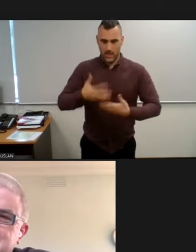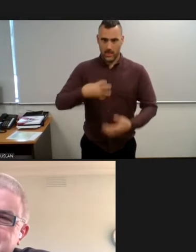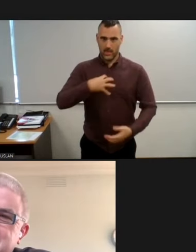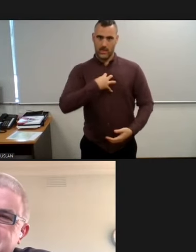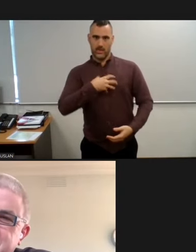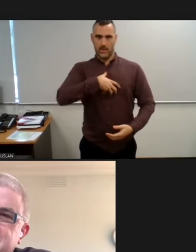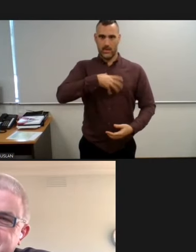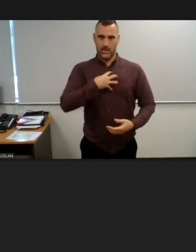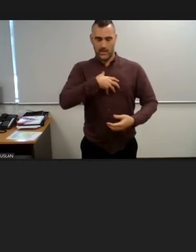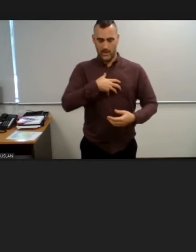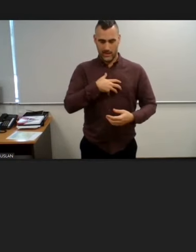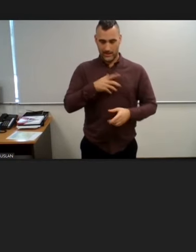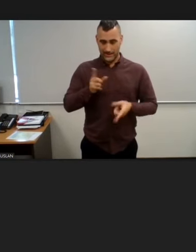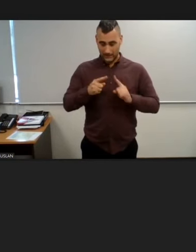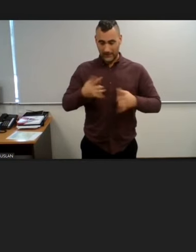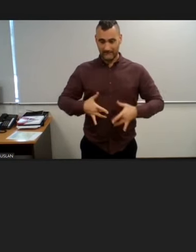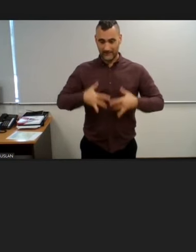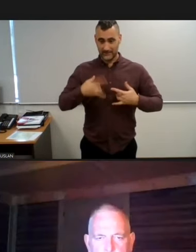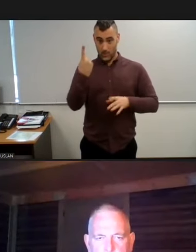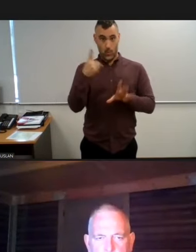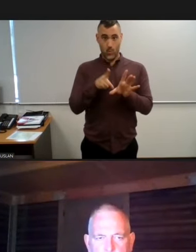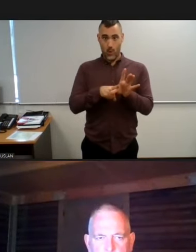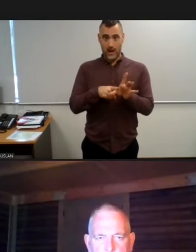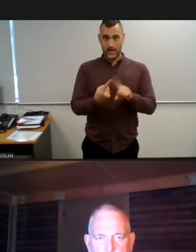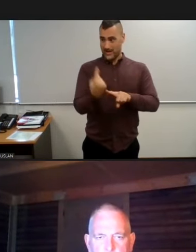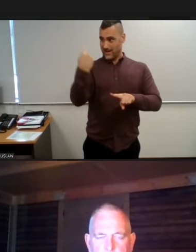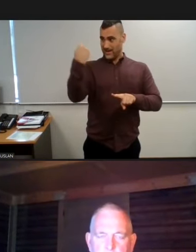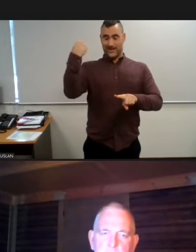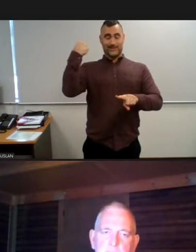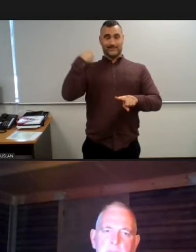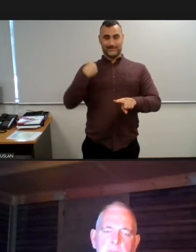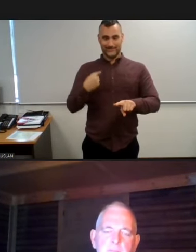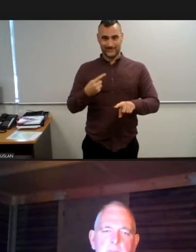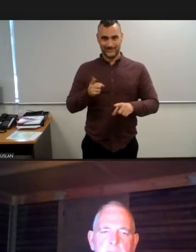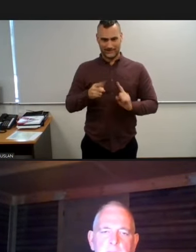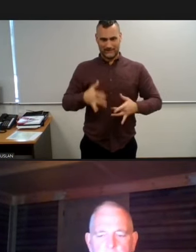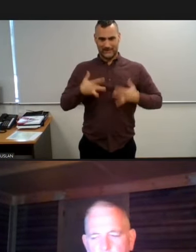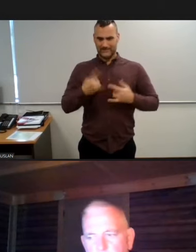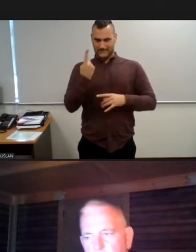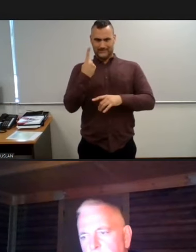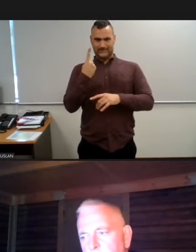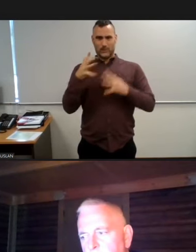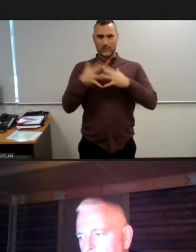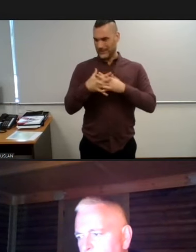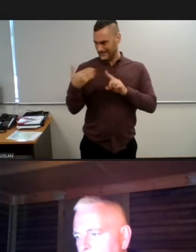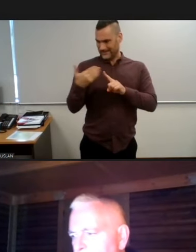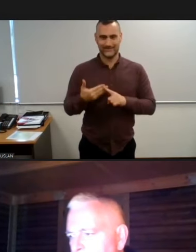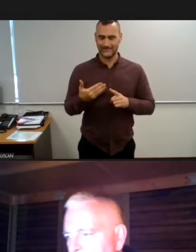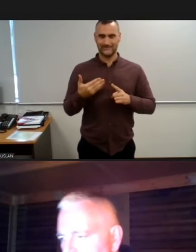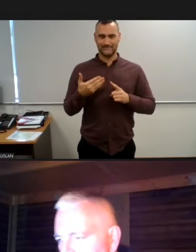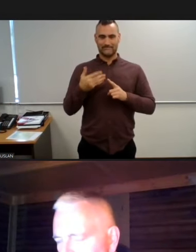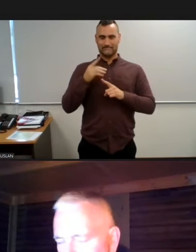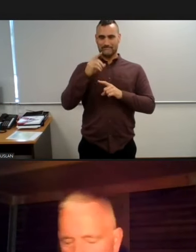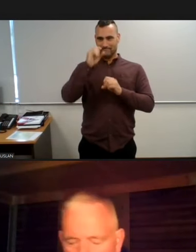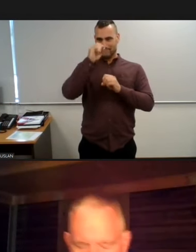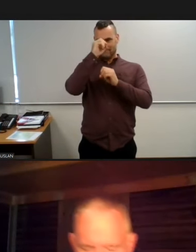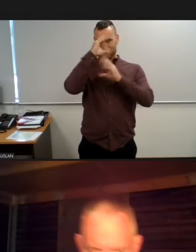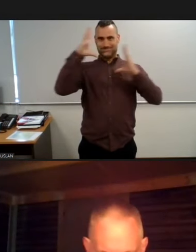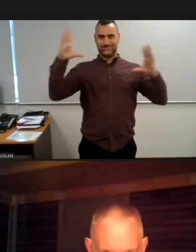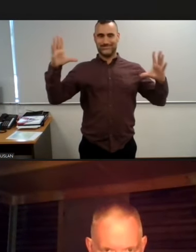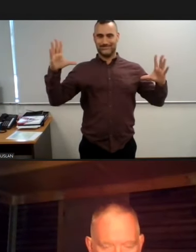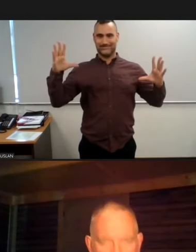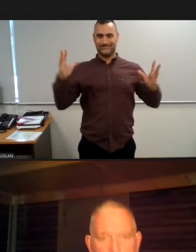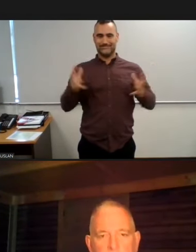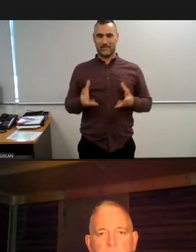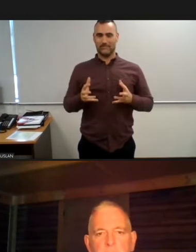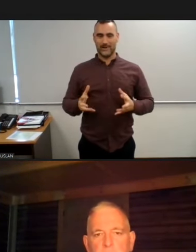year ago in many respects, don't they? Just one sort of final point from me, and then I'd like to throw over you for just sort of any general comments you want to make, but